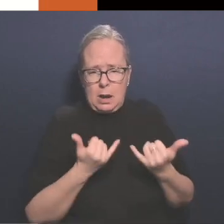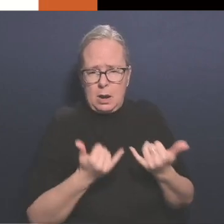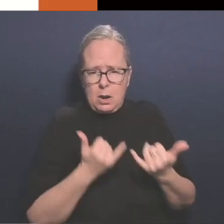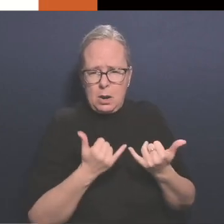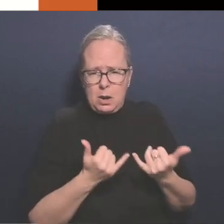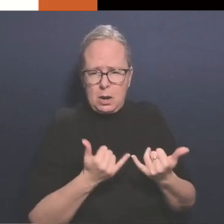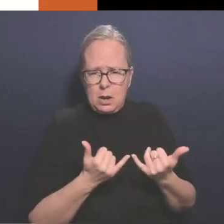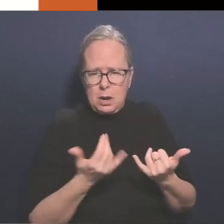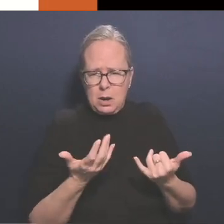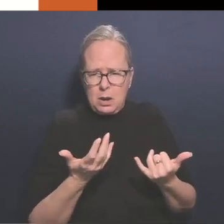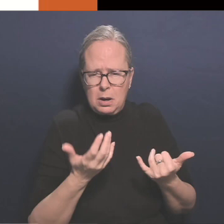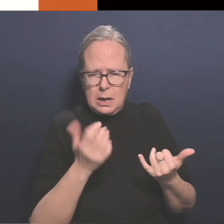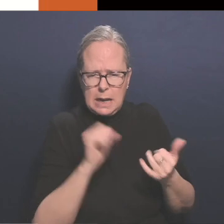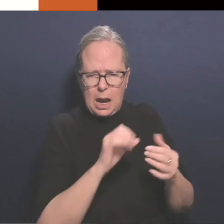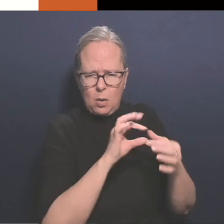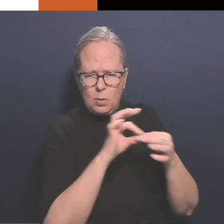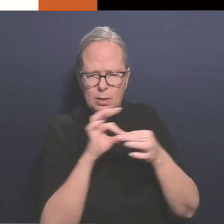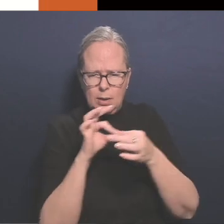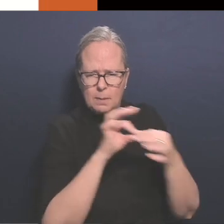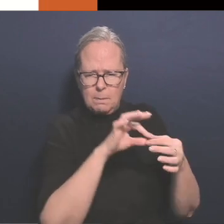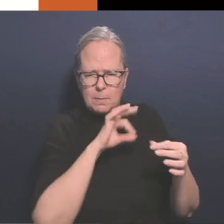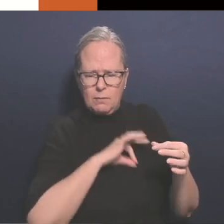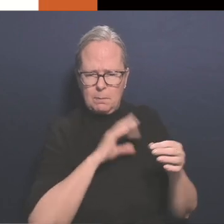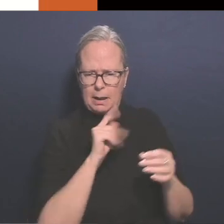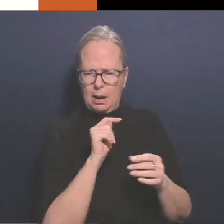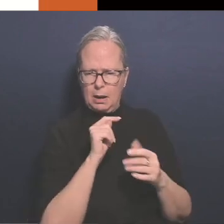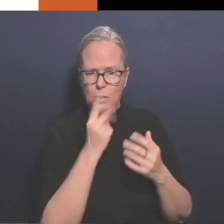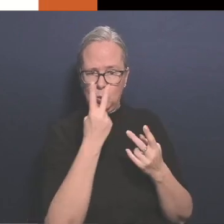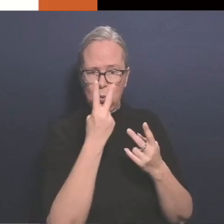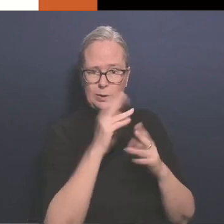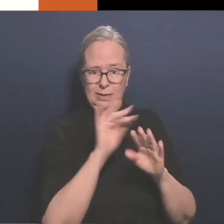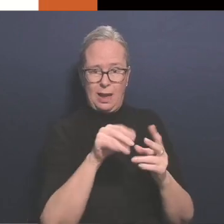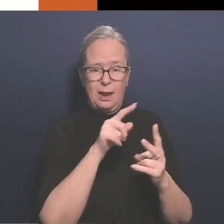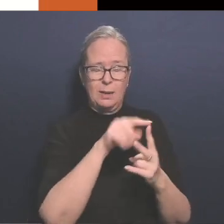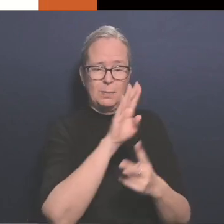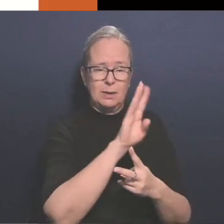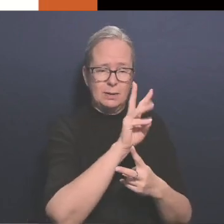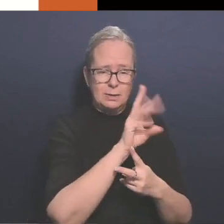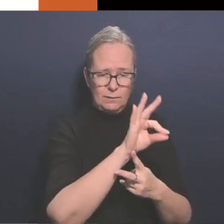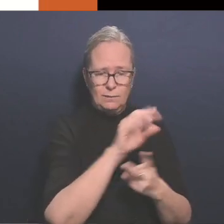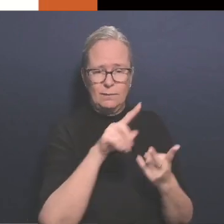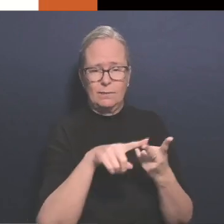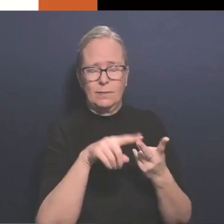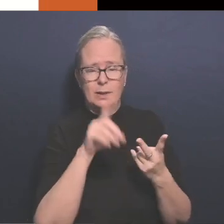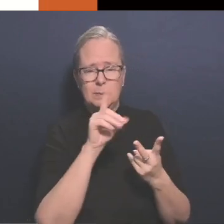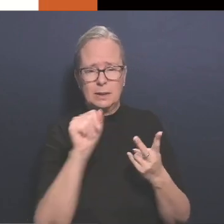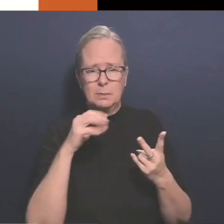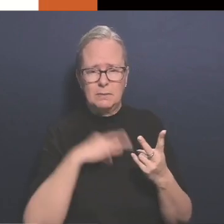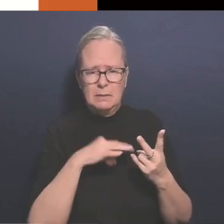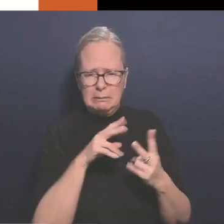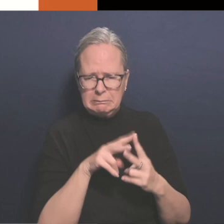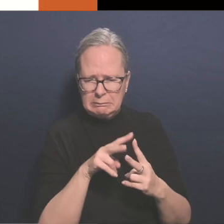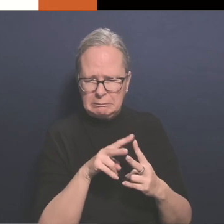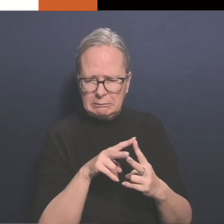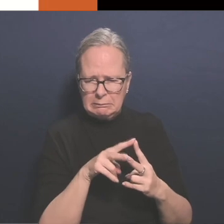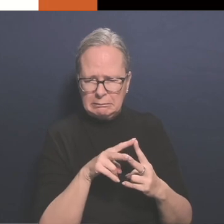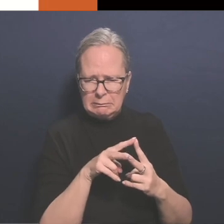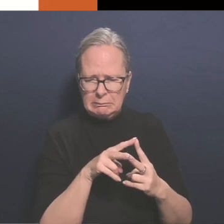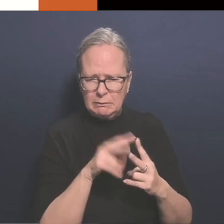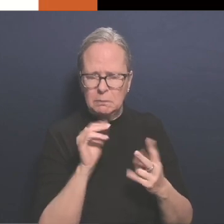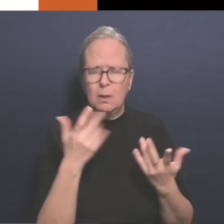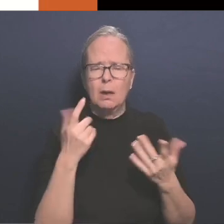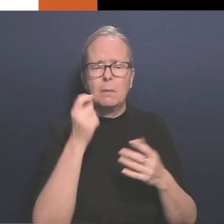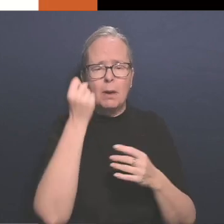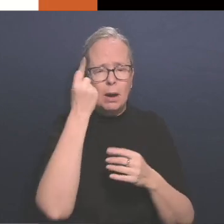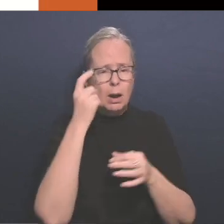is updated every 6 monthly. So there are two major updates every 6 months. So that's how we keep track of